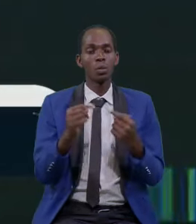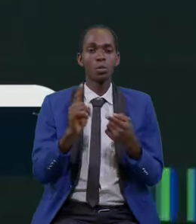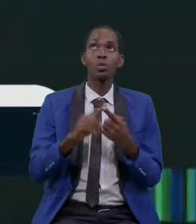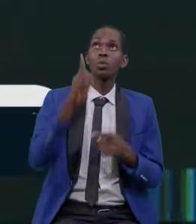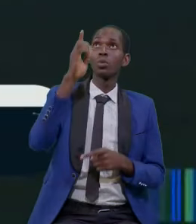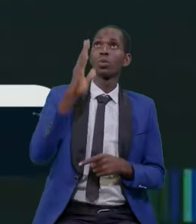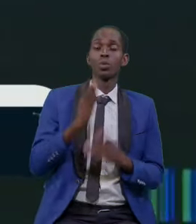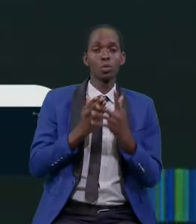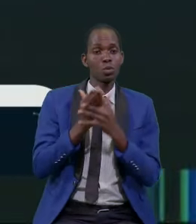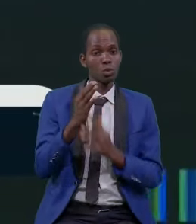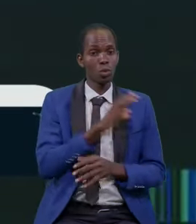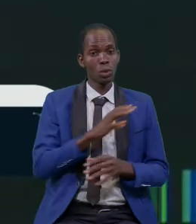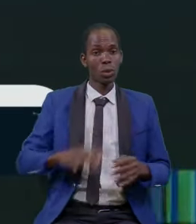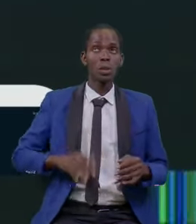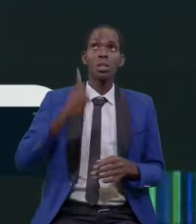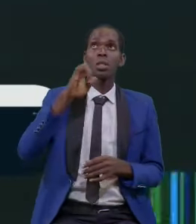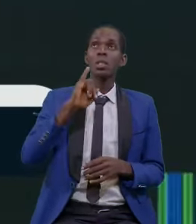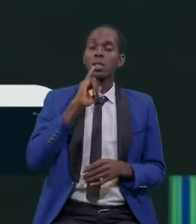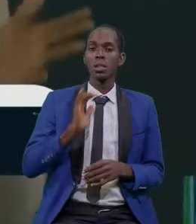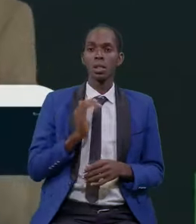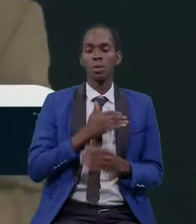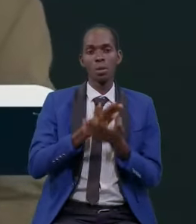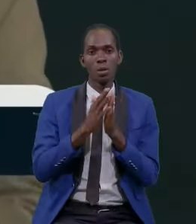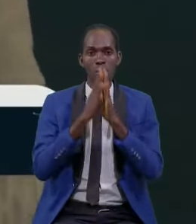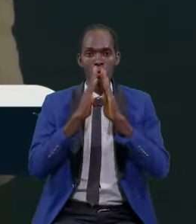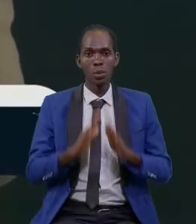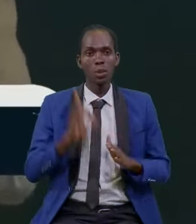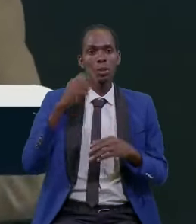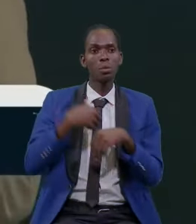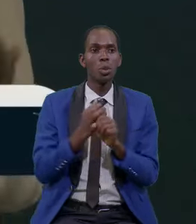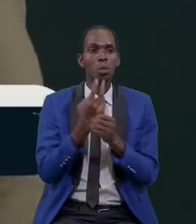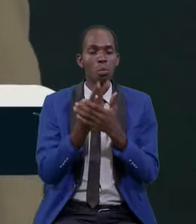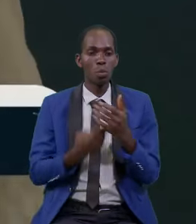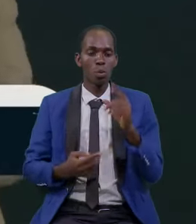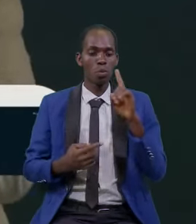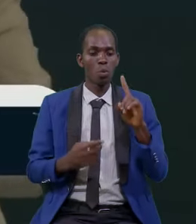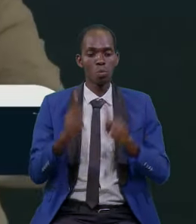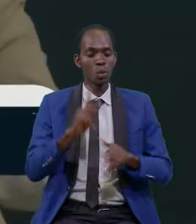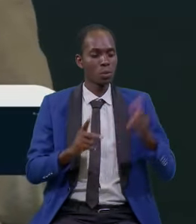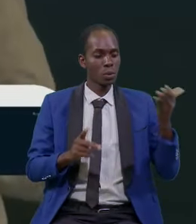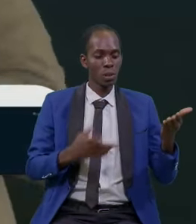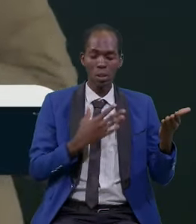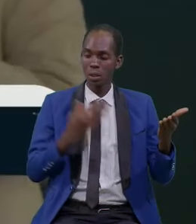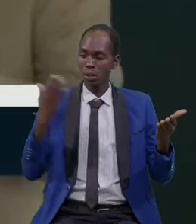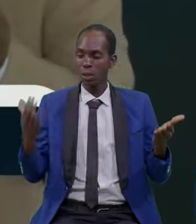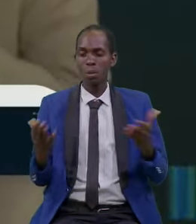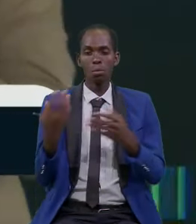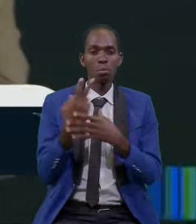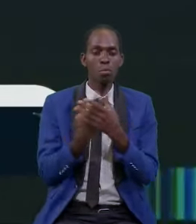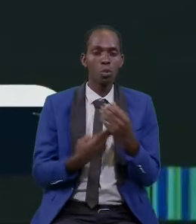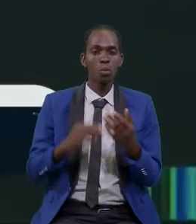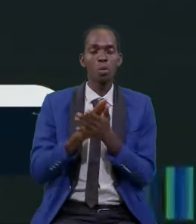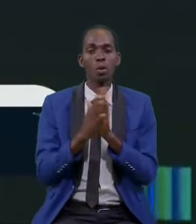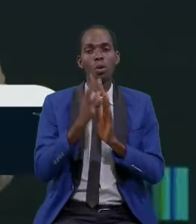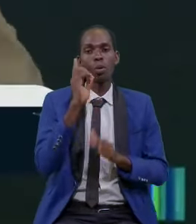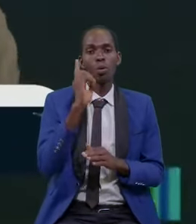He makes both one. Those on this side, those on that side. He makes all of us one. And he has